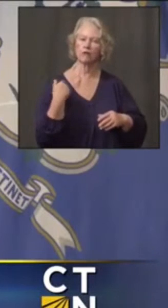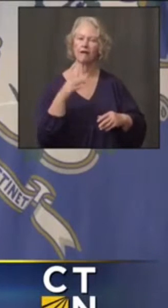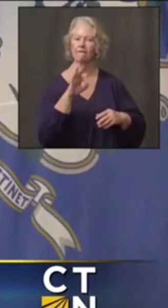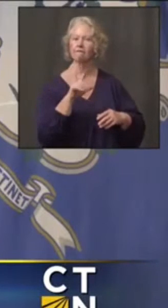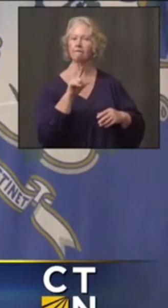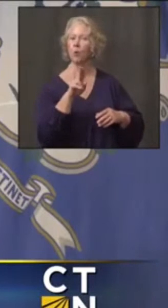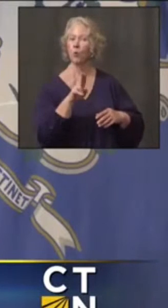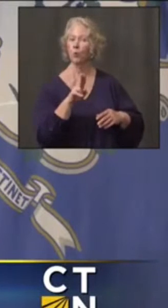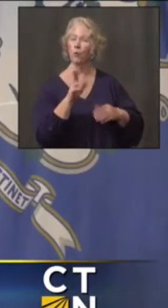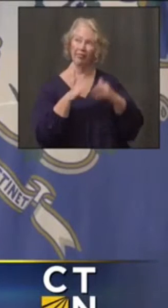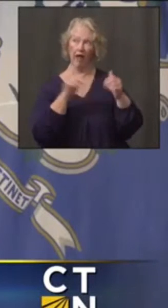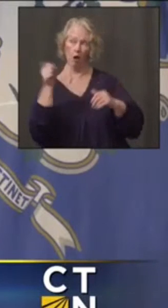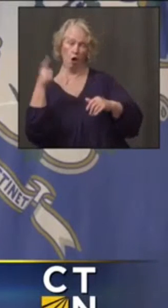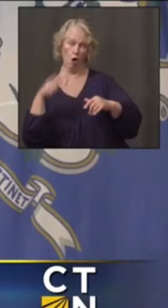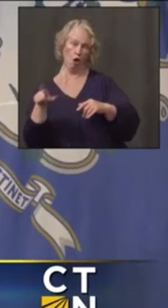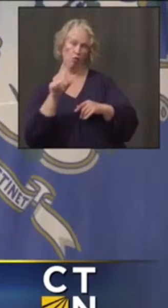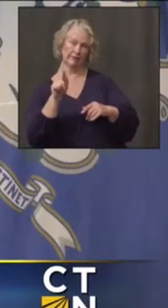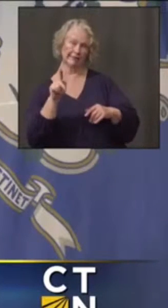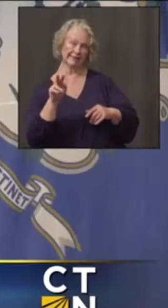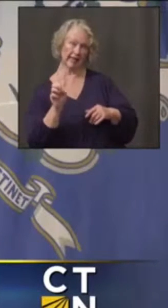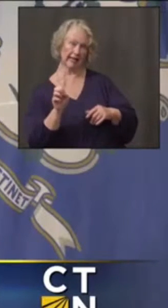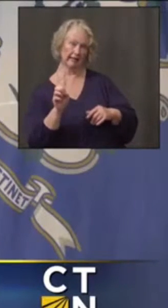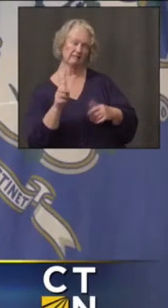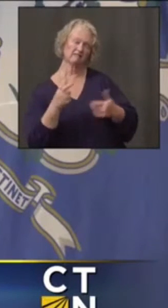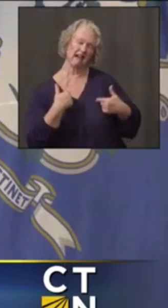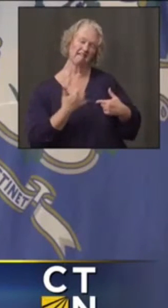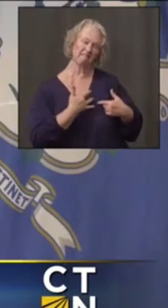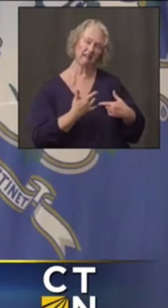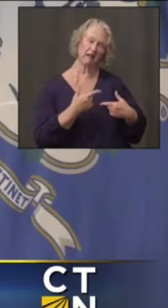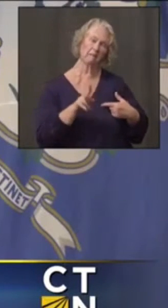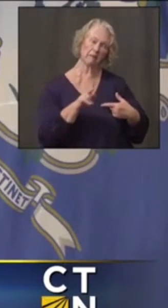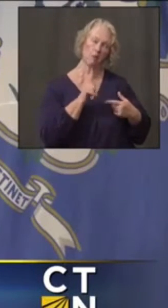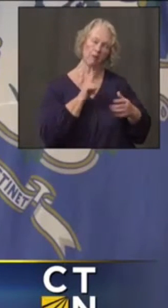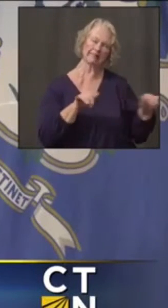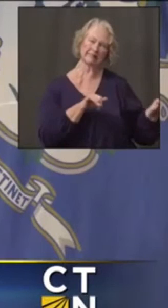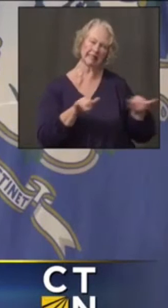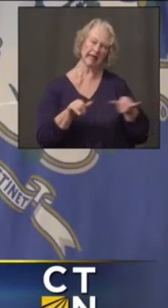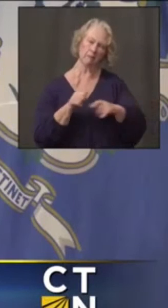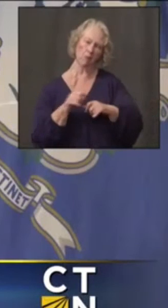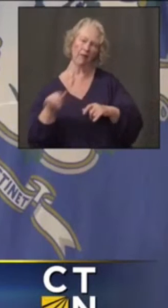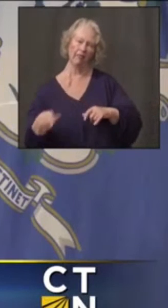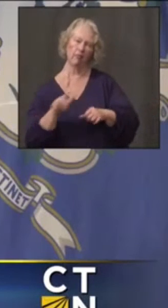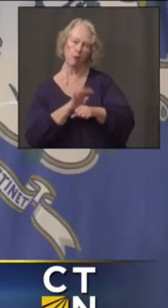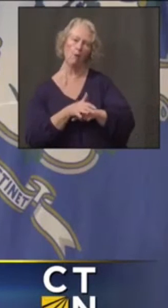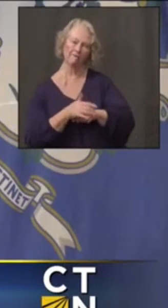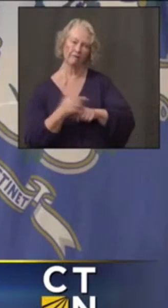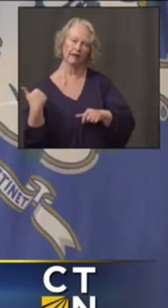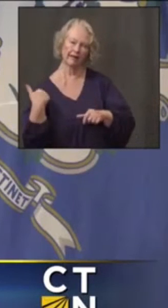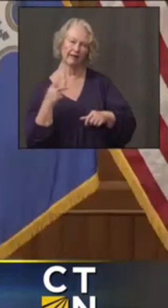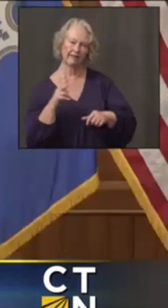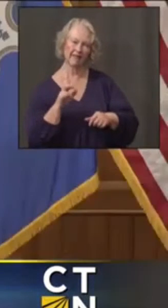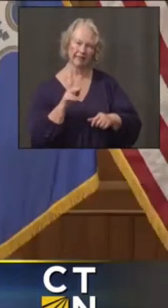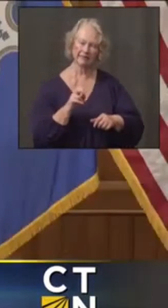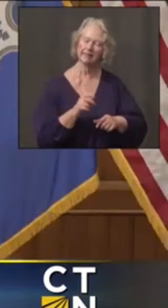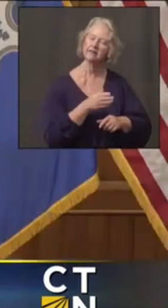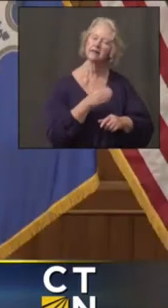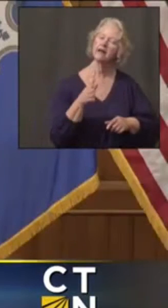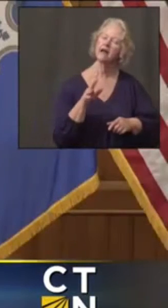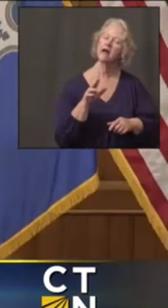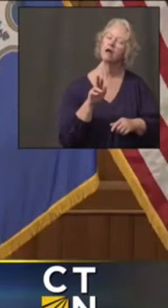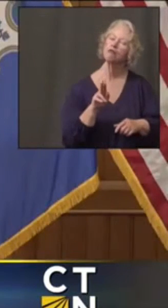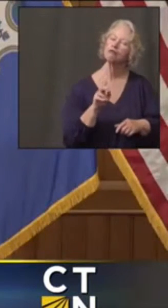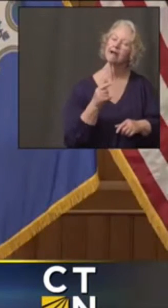can be, and I'd like to think COVID will follow the same track. So, Reggie, I guess the follow-up for you is, do you envision some sort